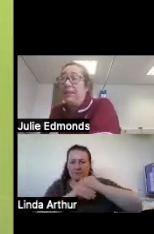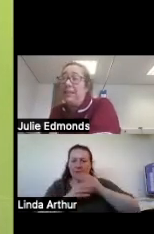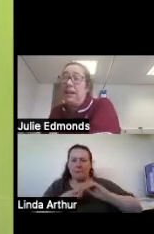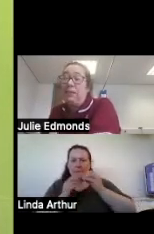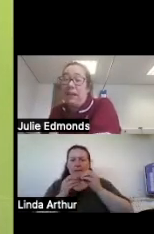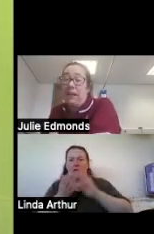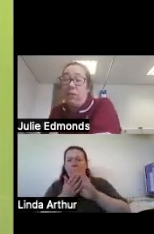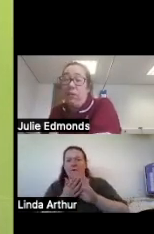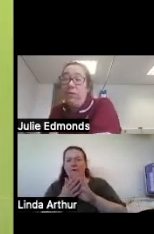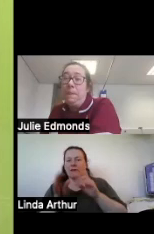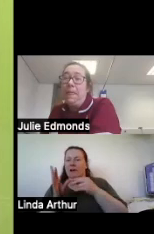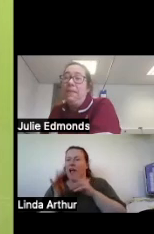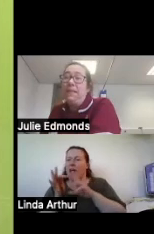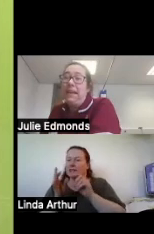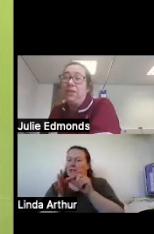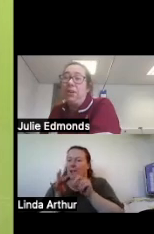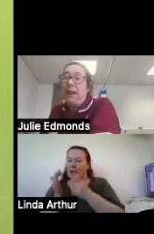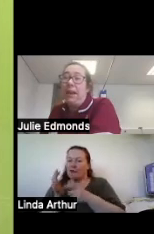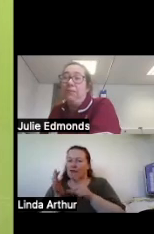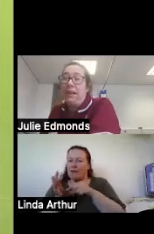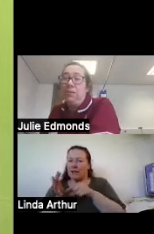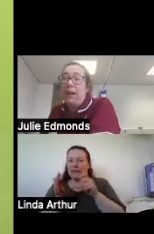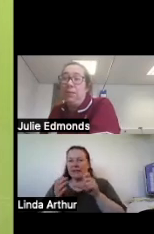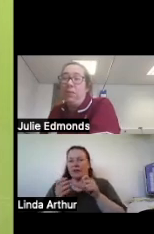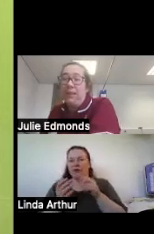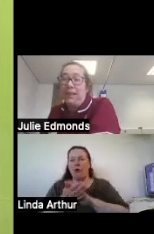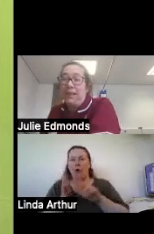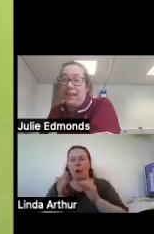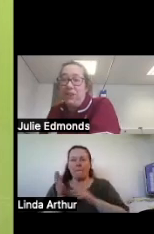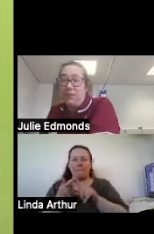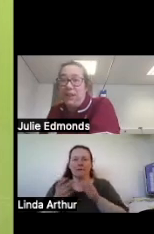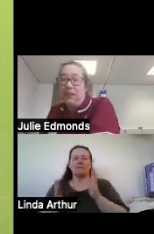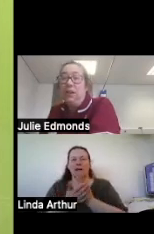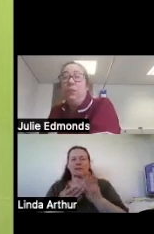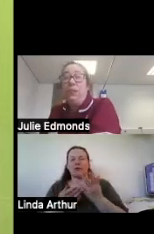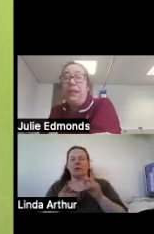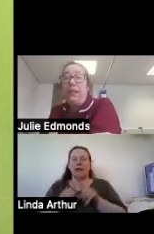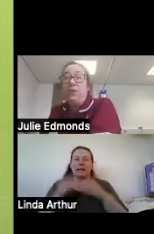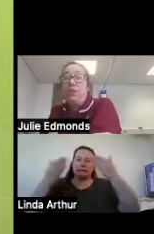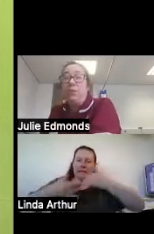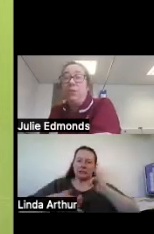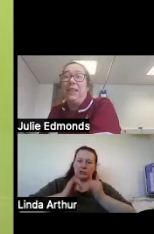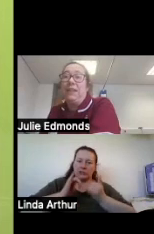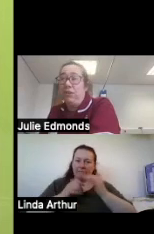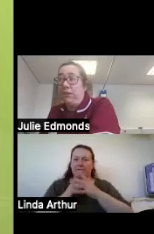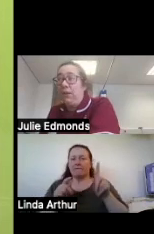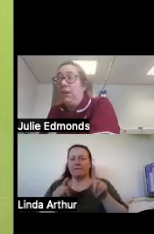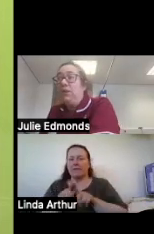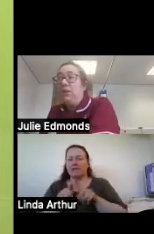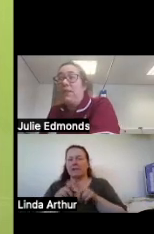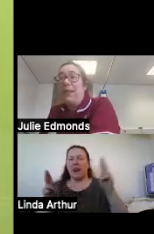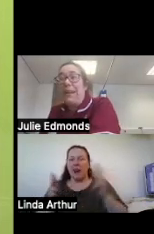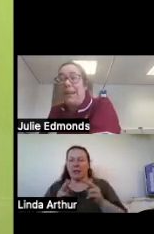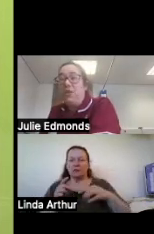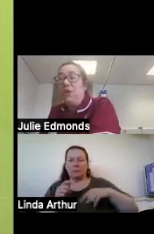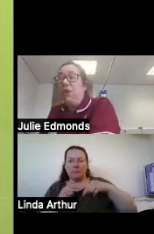an antidiuretic hormone that tells our bladder, right, okay, we're going into the night shift here. We'd need to produce less urine. So